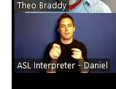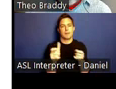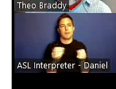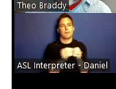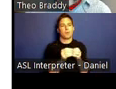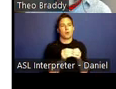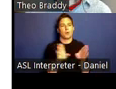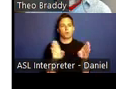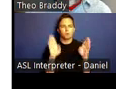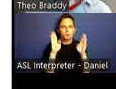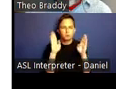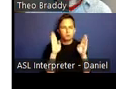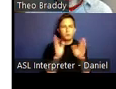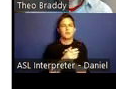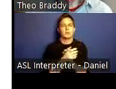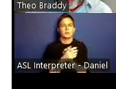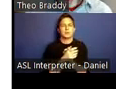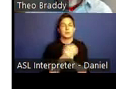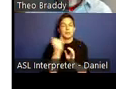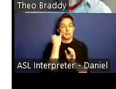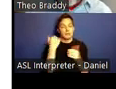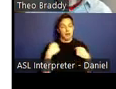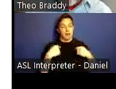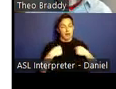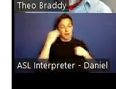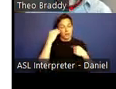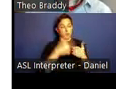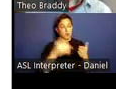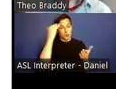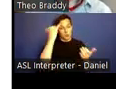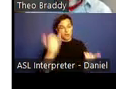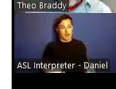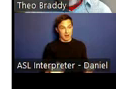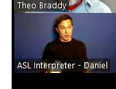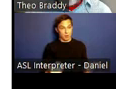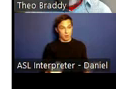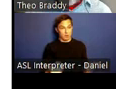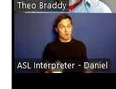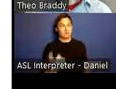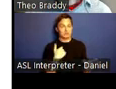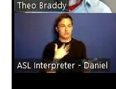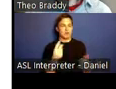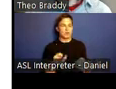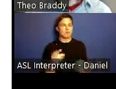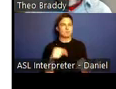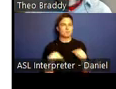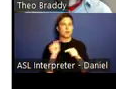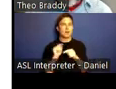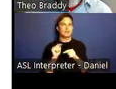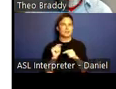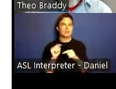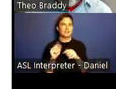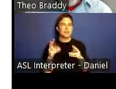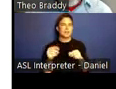attentive. Because if I would have knew what I know now, I would have spent a little bit more time. I would have listened